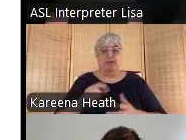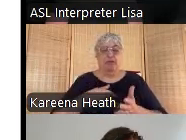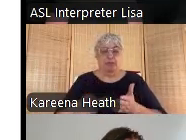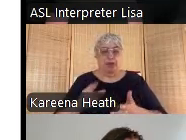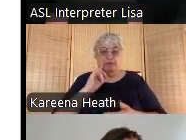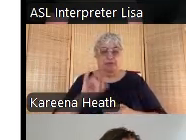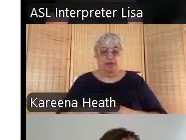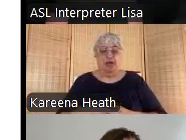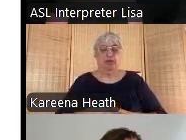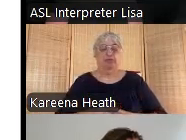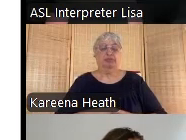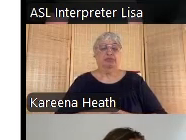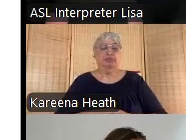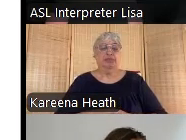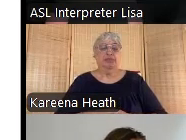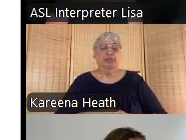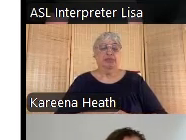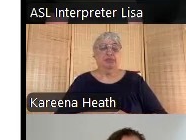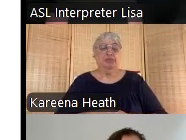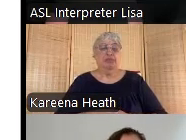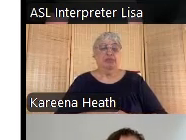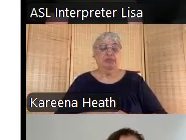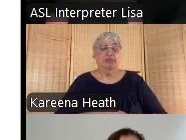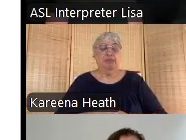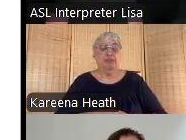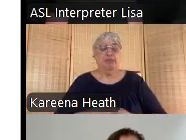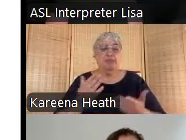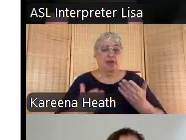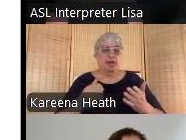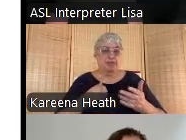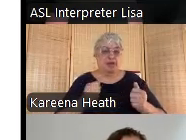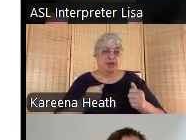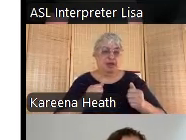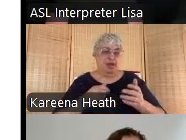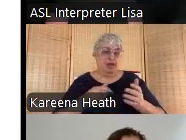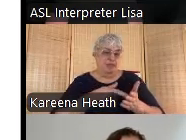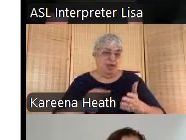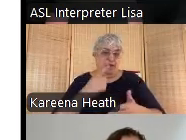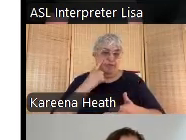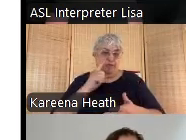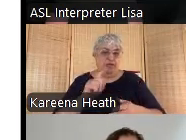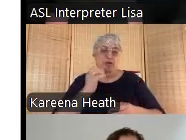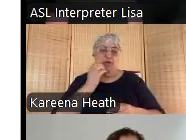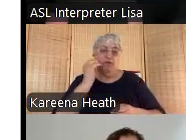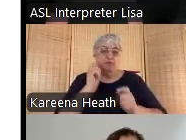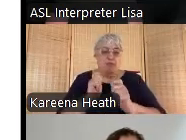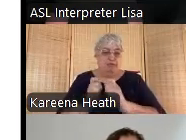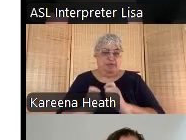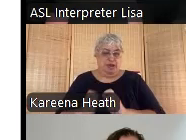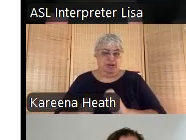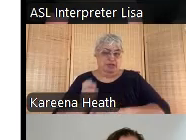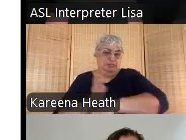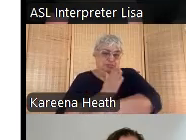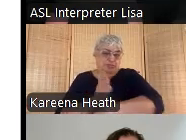So there are some things that, for example, that may get covered is, some home modifications, if you need